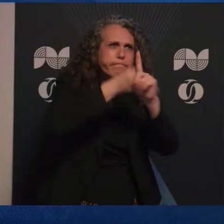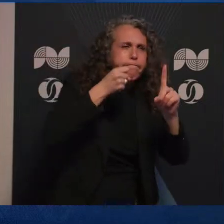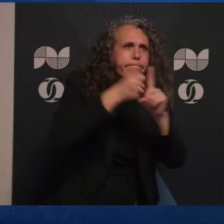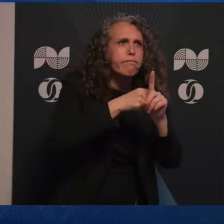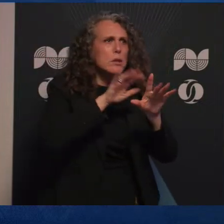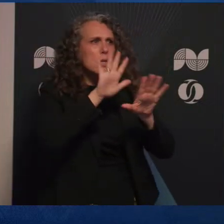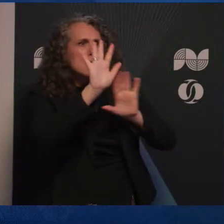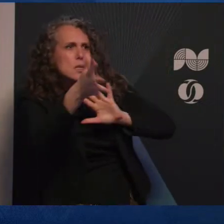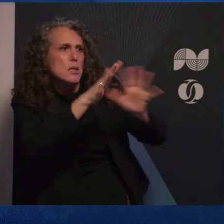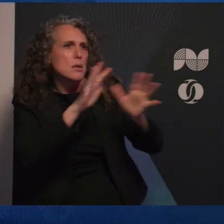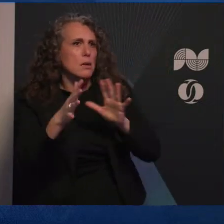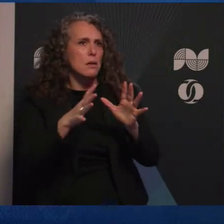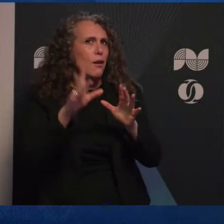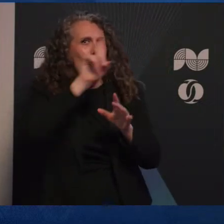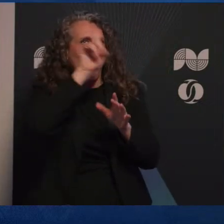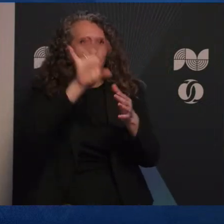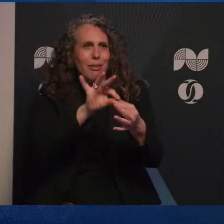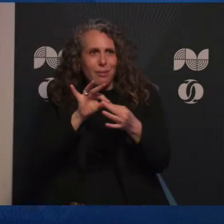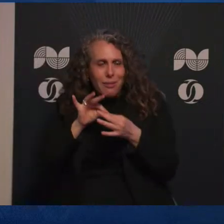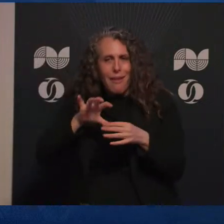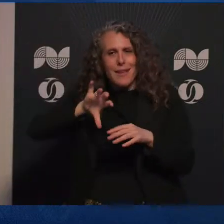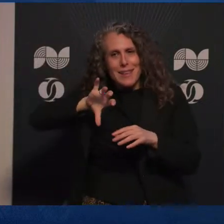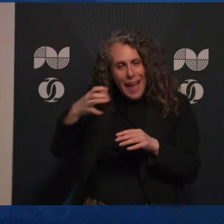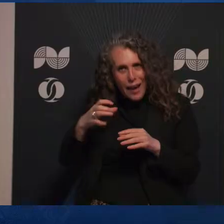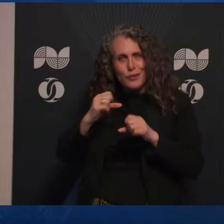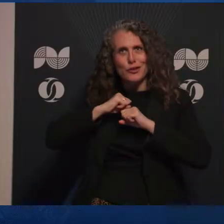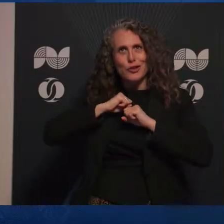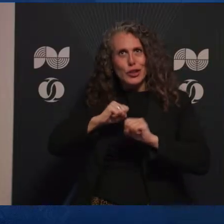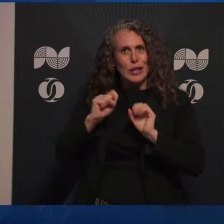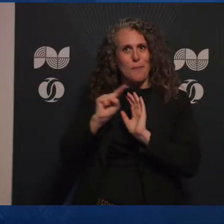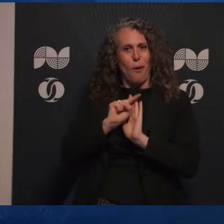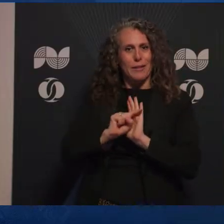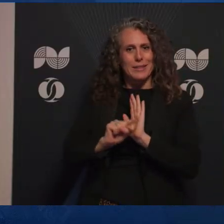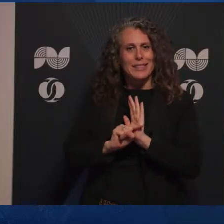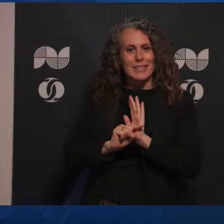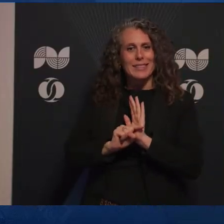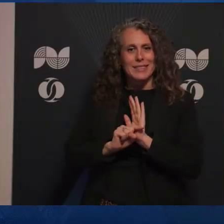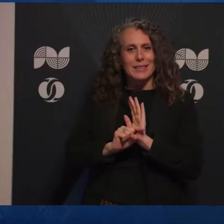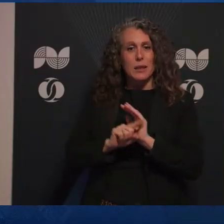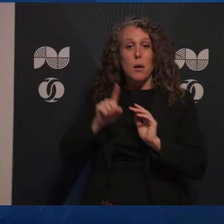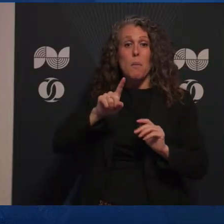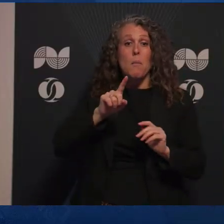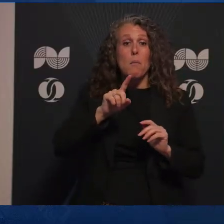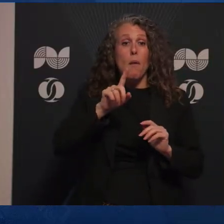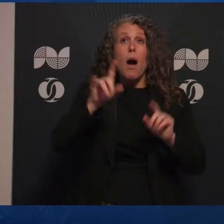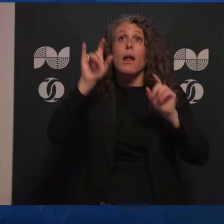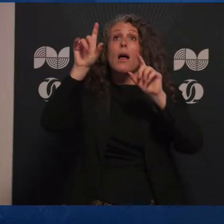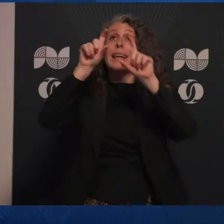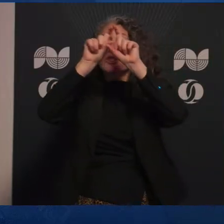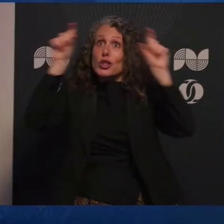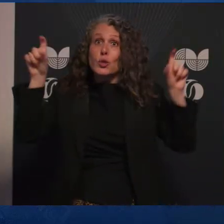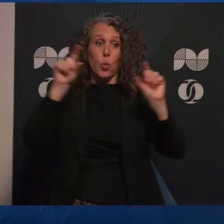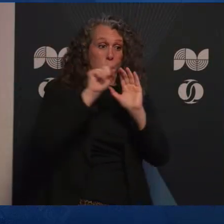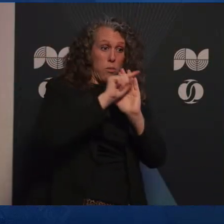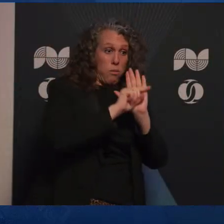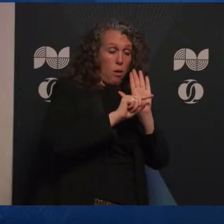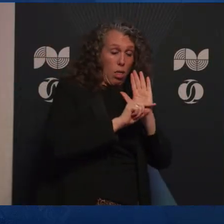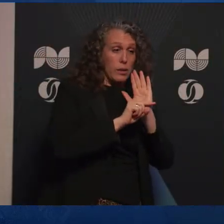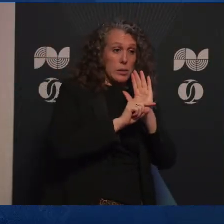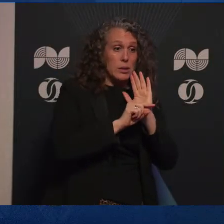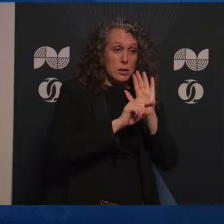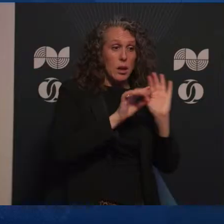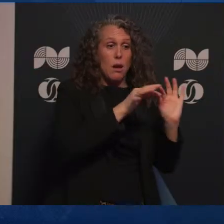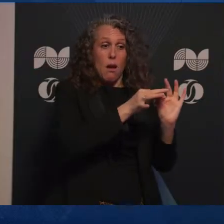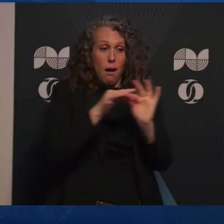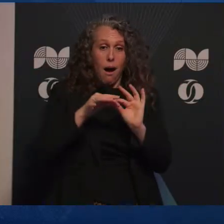their national security policies. But once you introduce national security as sort of the main point of industrial policy, then it's